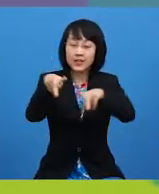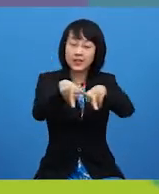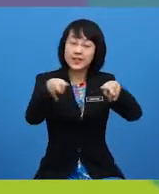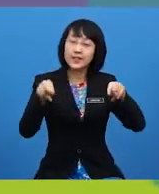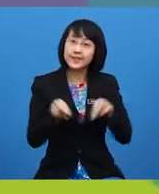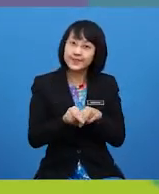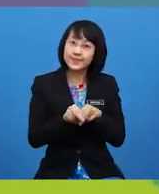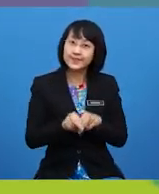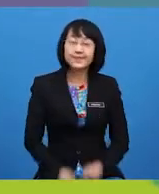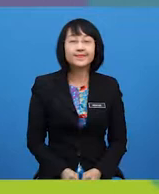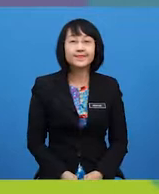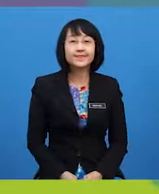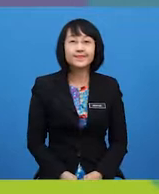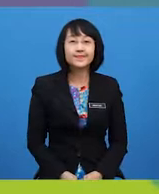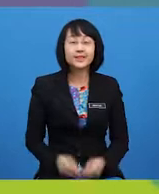on today's lesson.